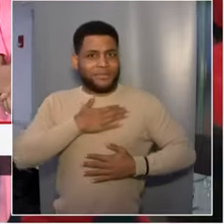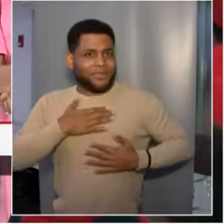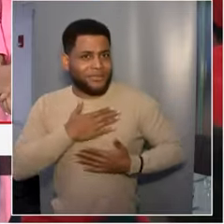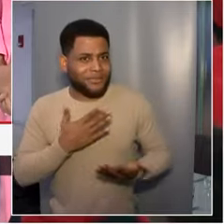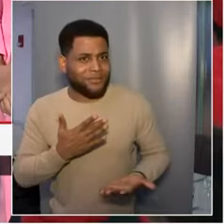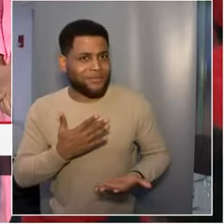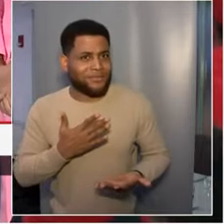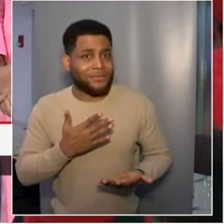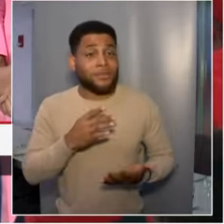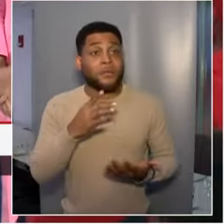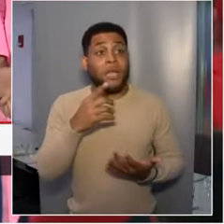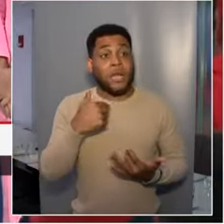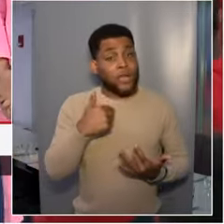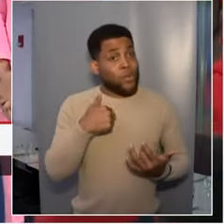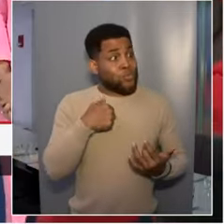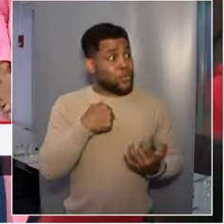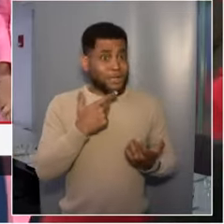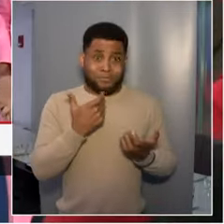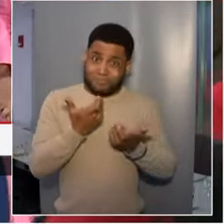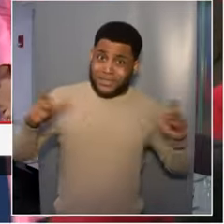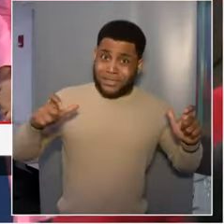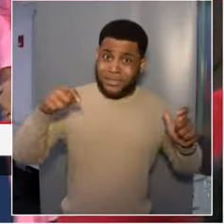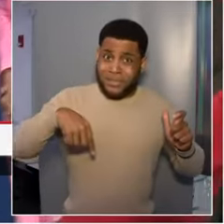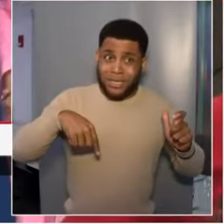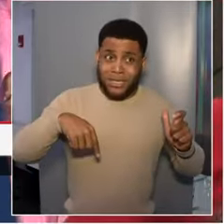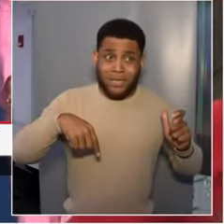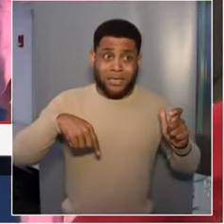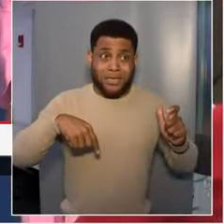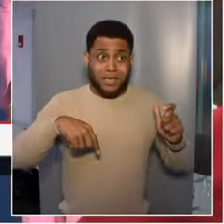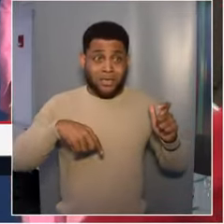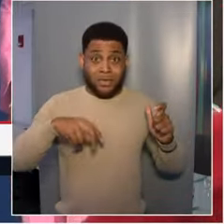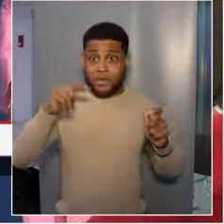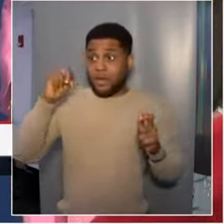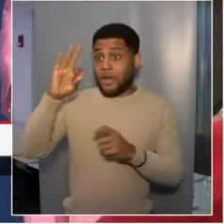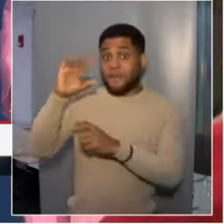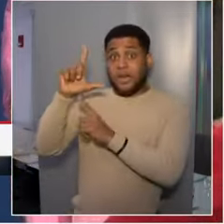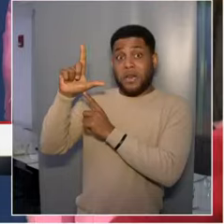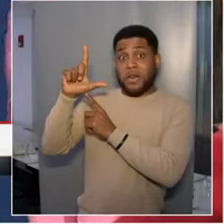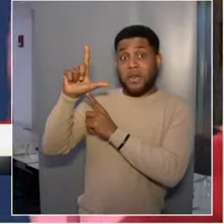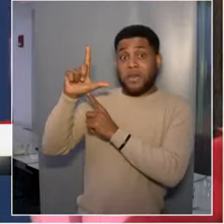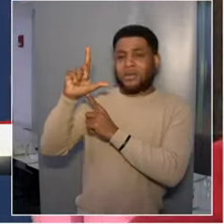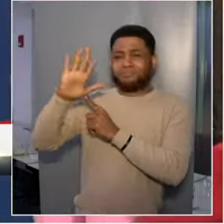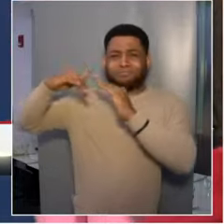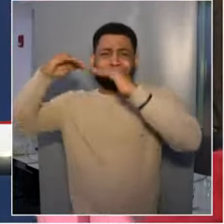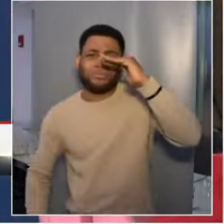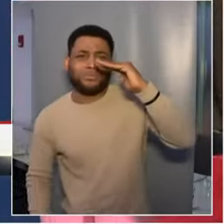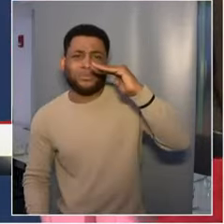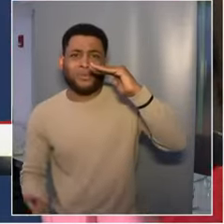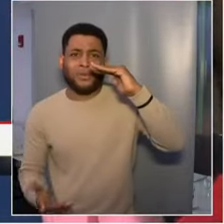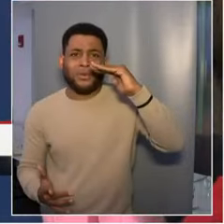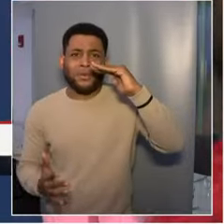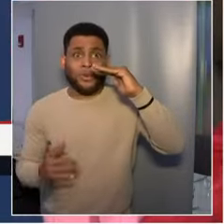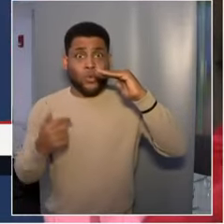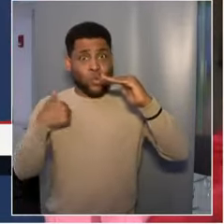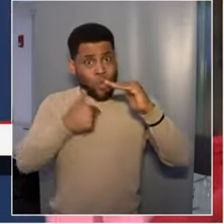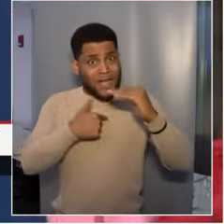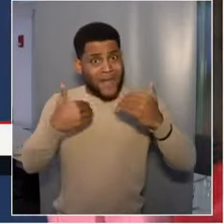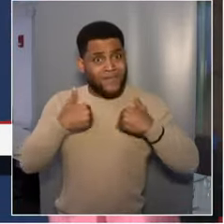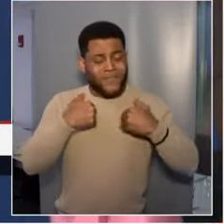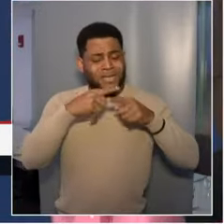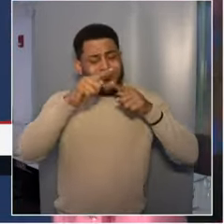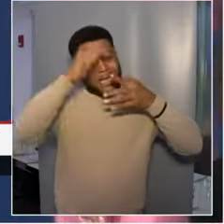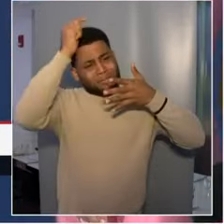most employees, we have the most revenues, we have the cleanest balance sheets. We're a really, really good business. And we are choosing